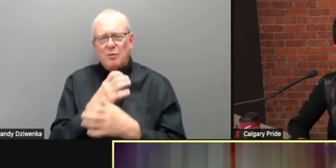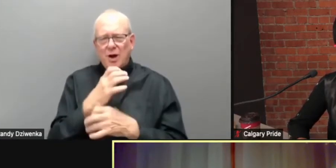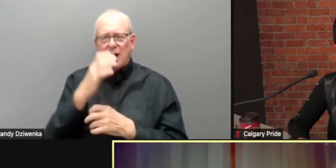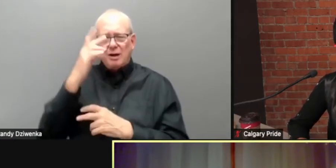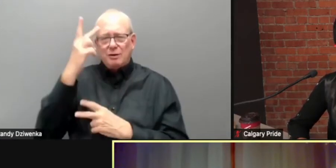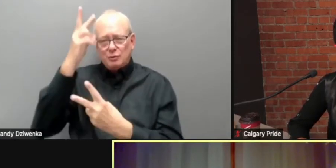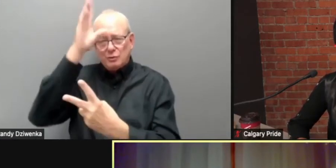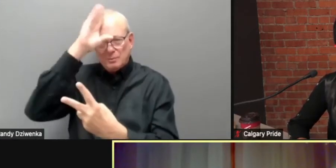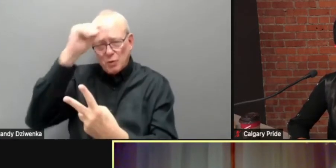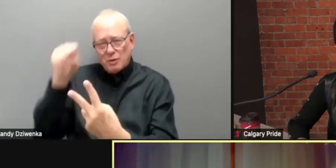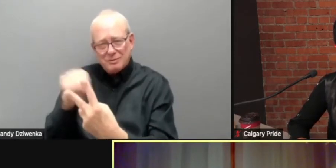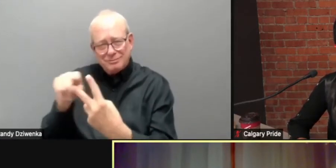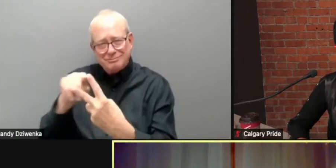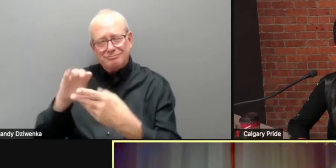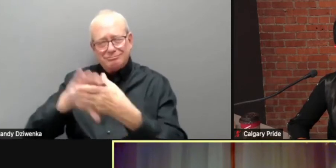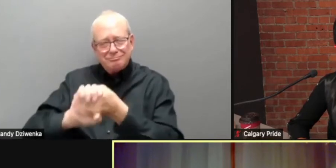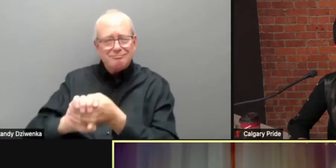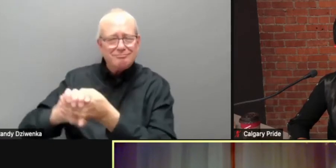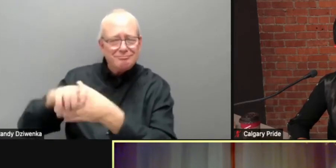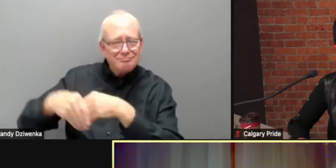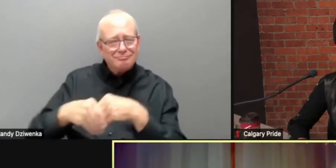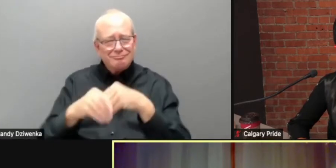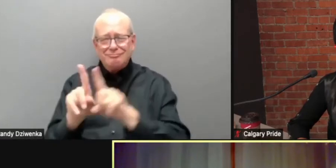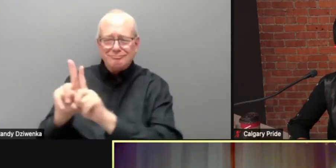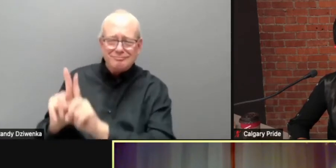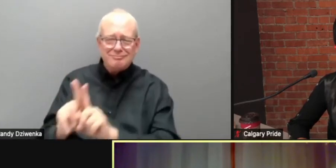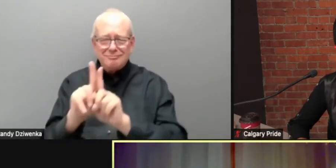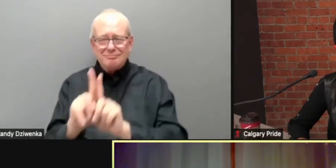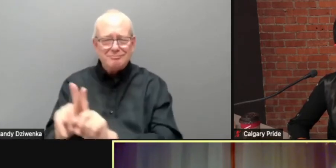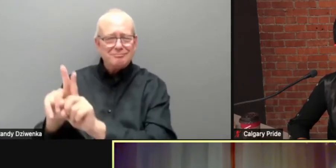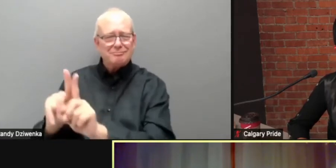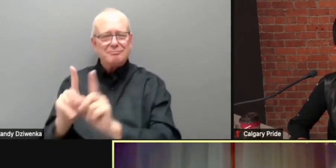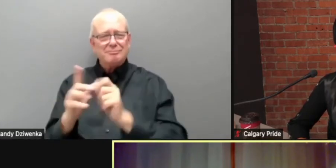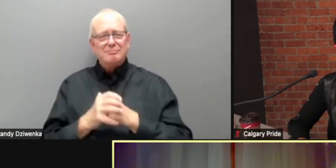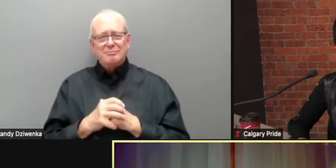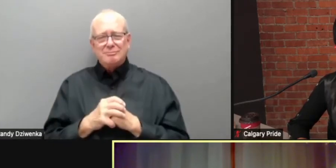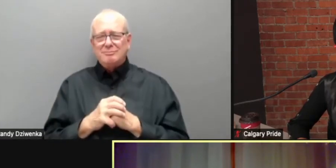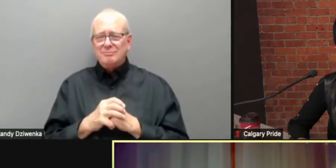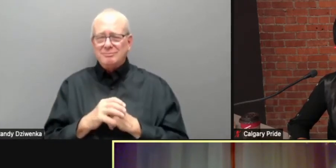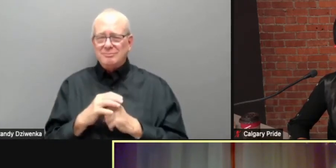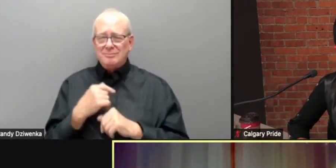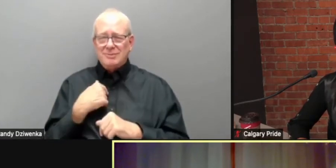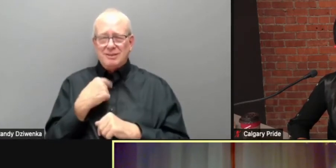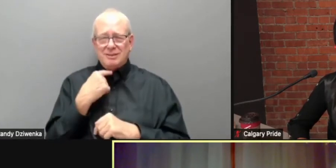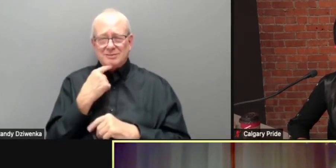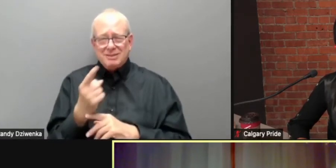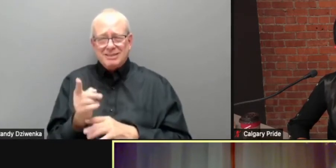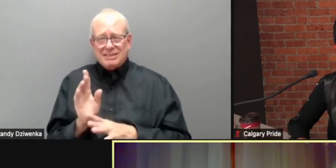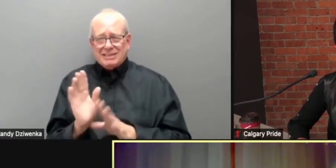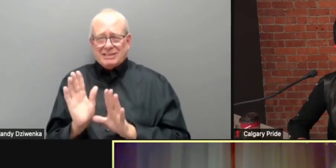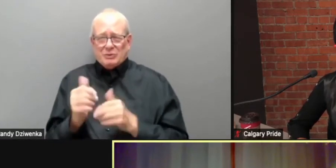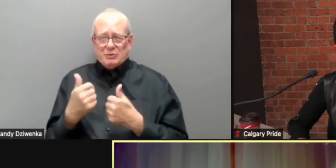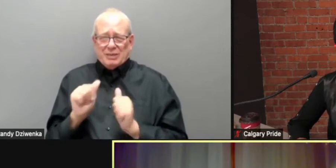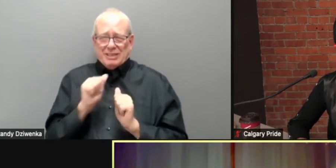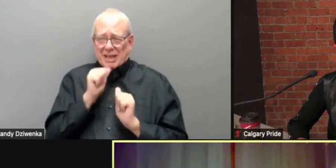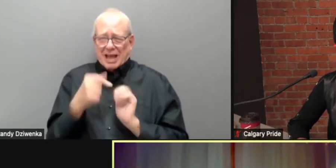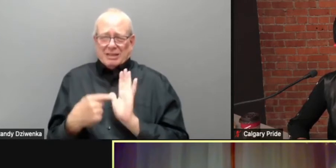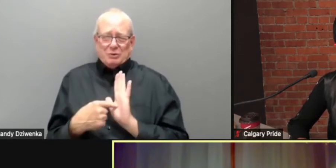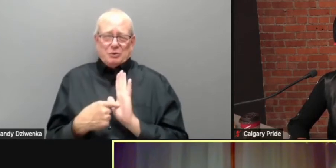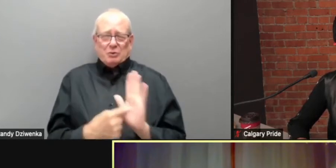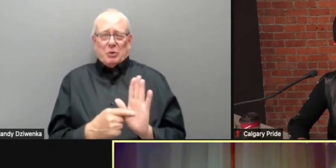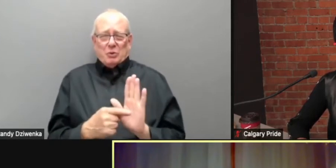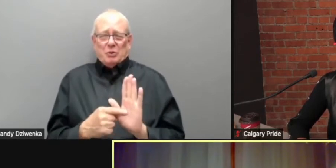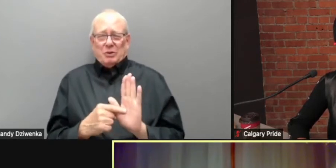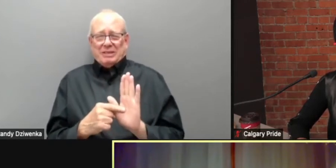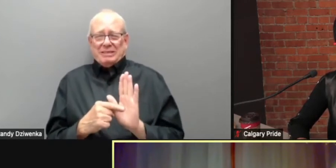try not to make it a public display of affection. just like how I would hold Suresh's